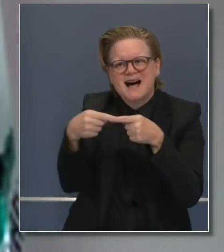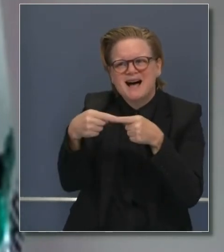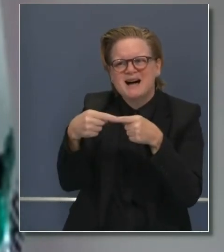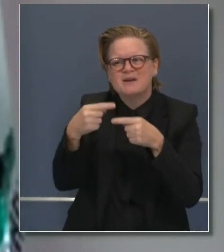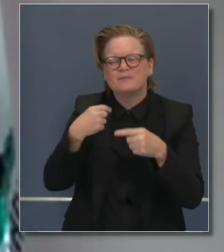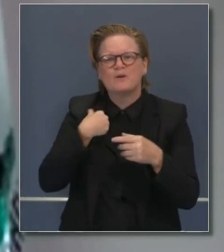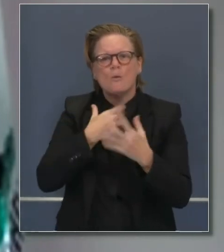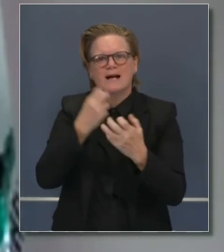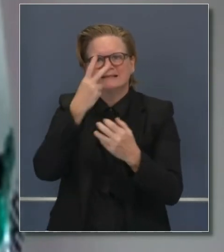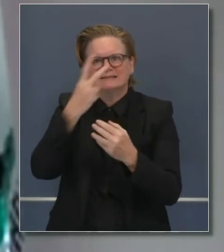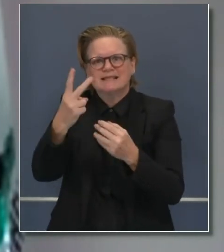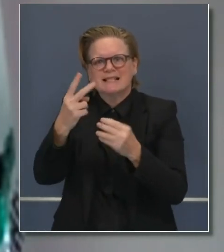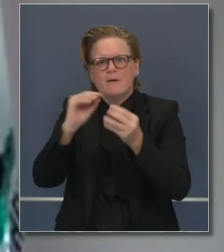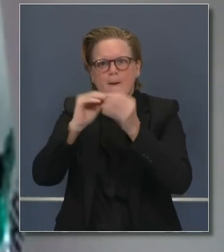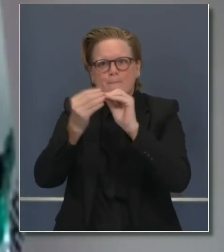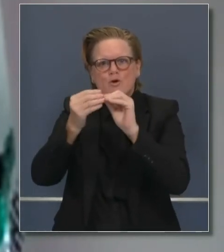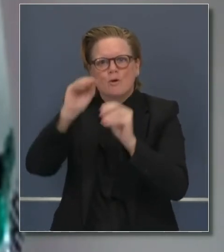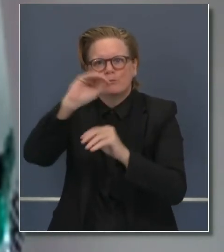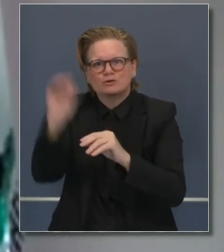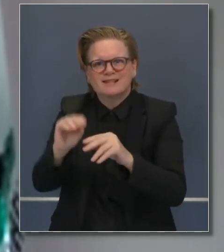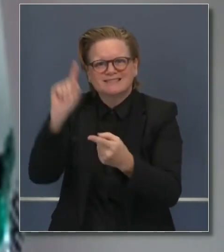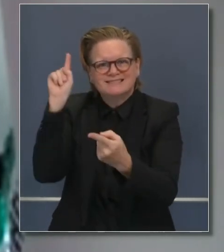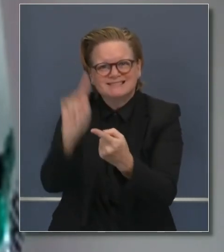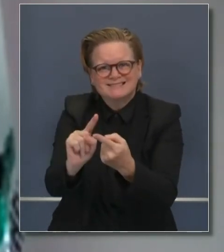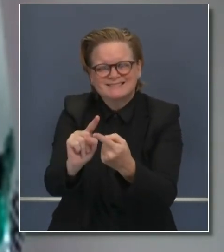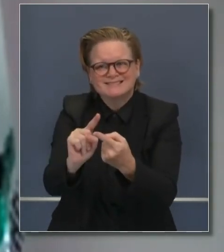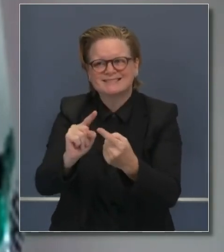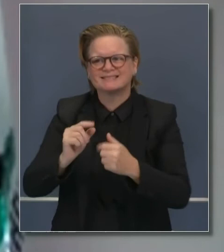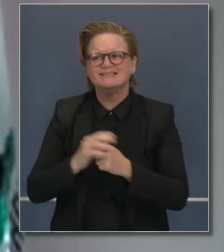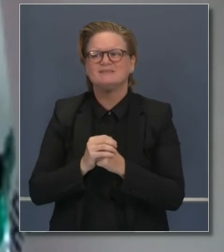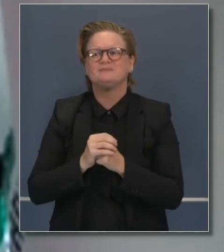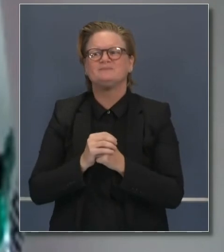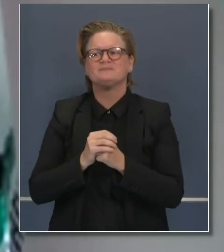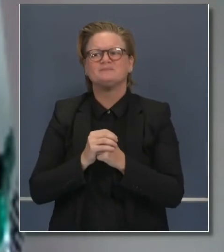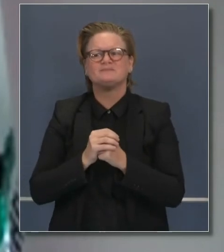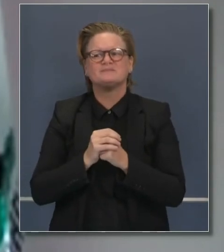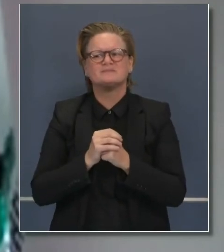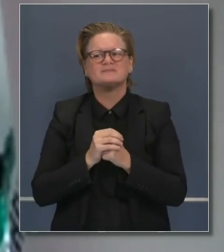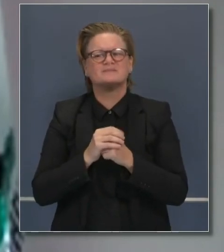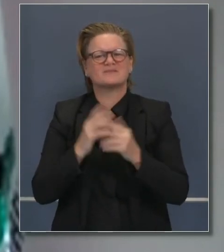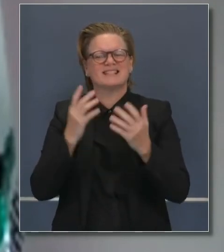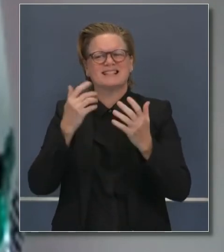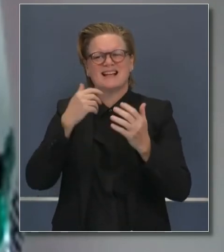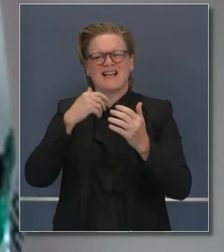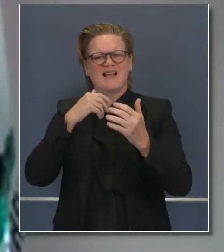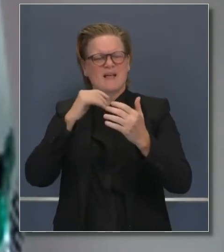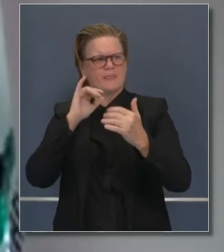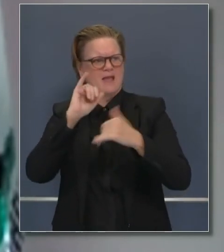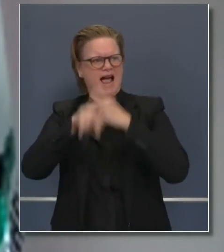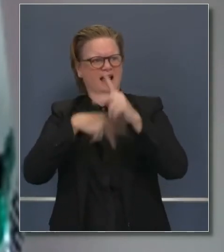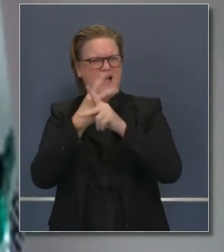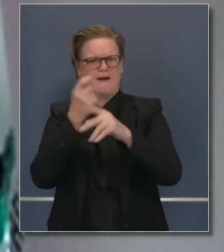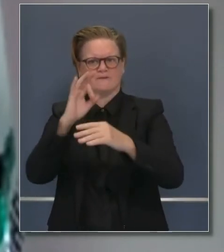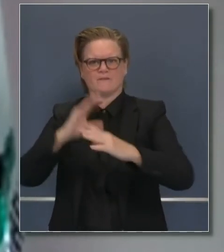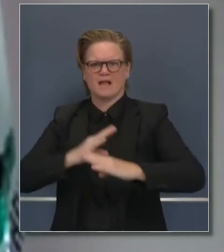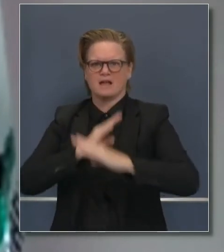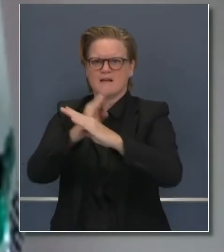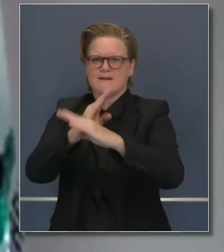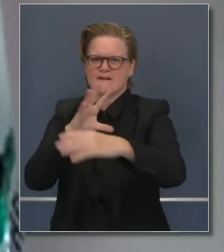impacted areas because of similar types of interventions. So it is about timing. It's about doing